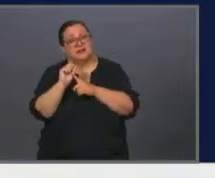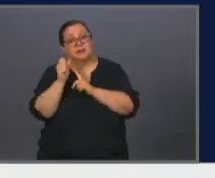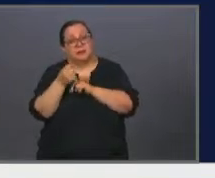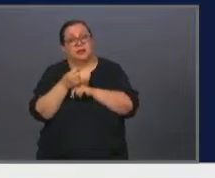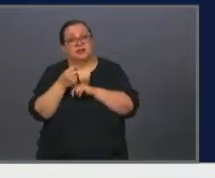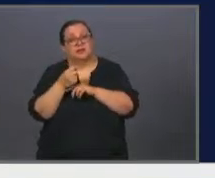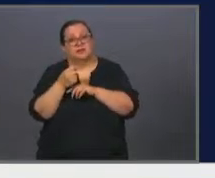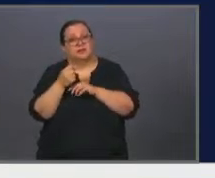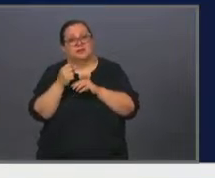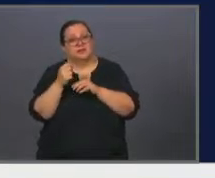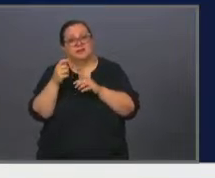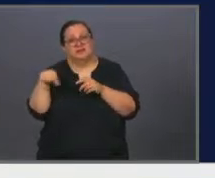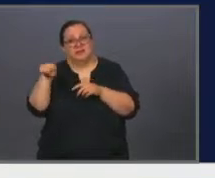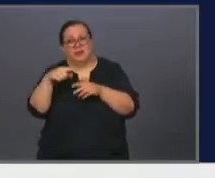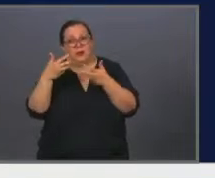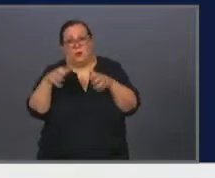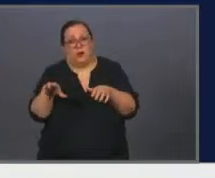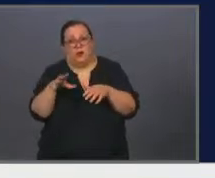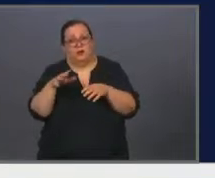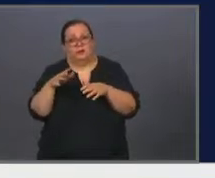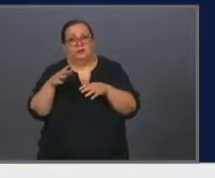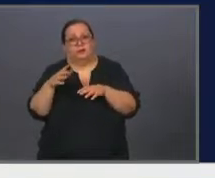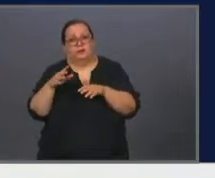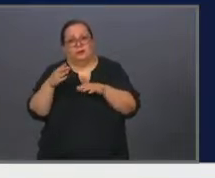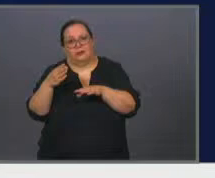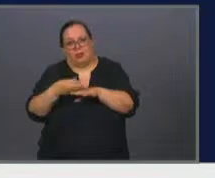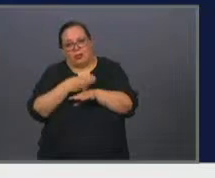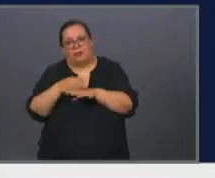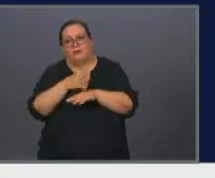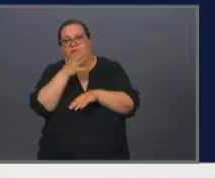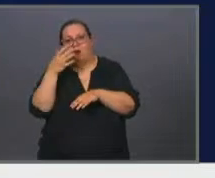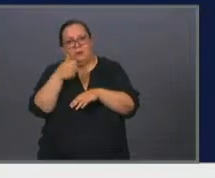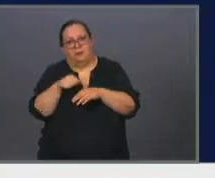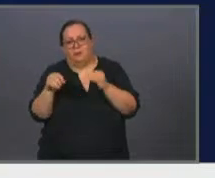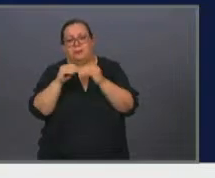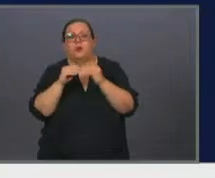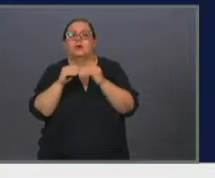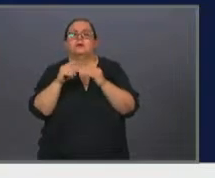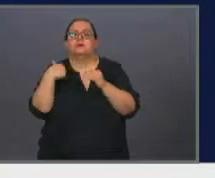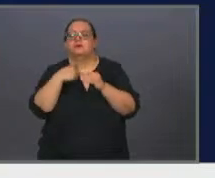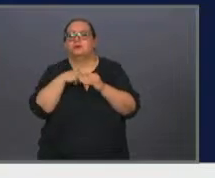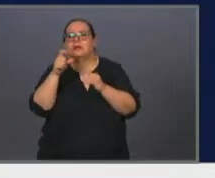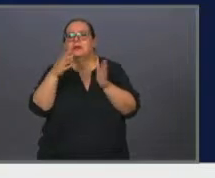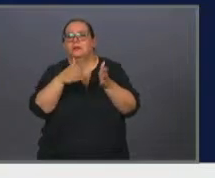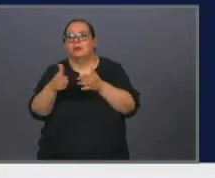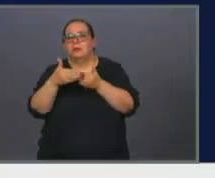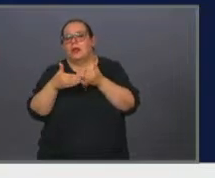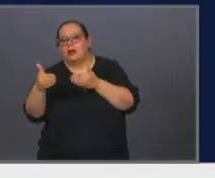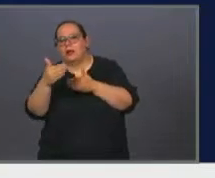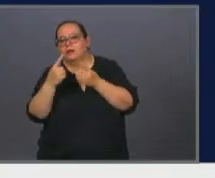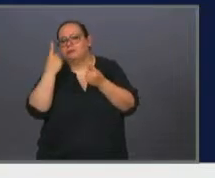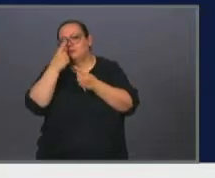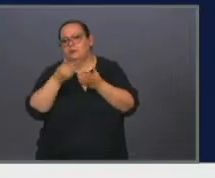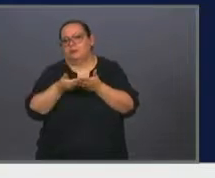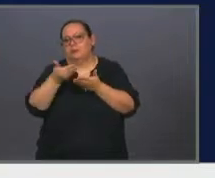longer want to farm. And so we need to plan ahead and look at purchasing those water